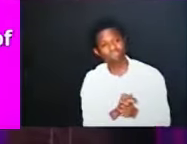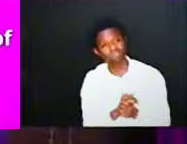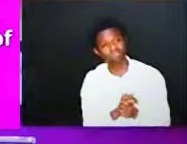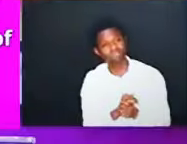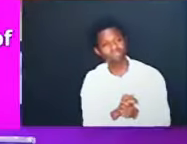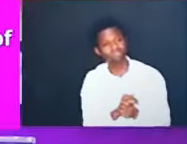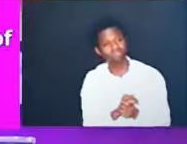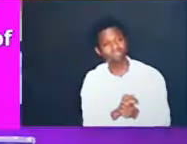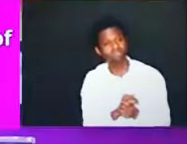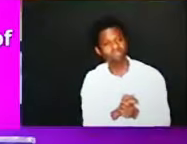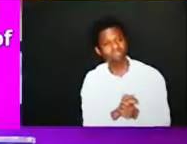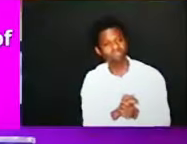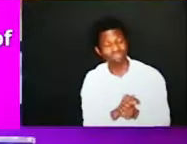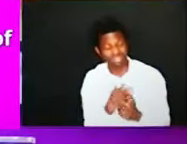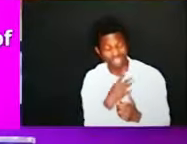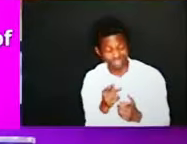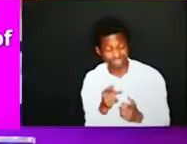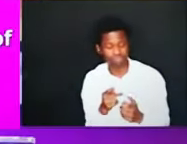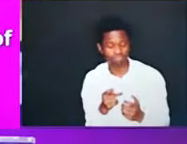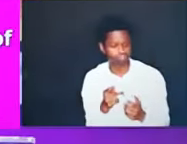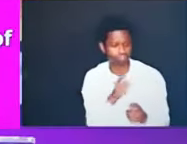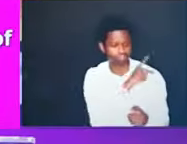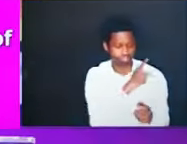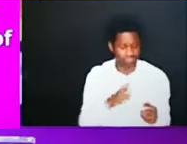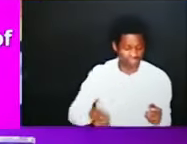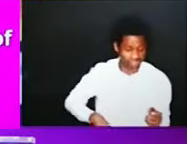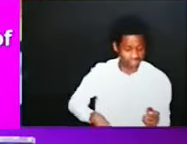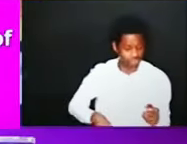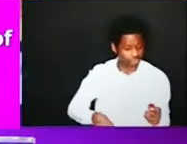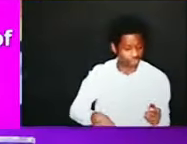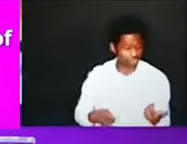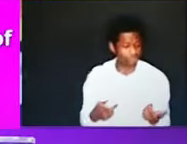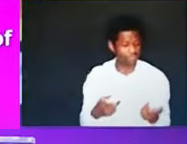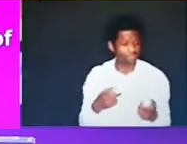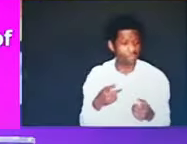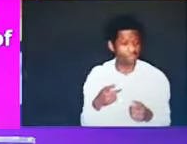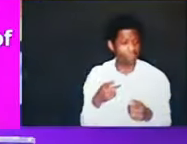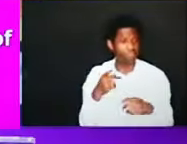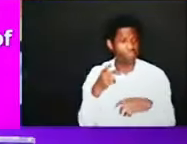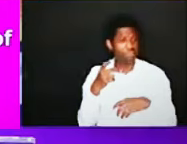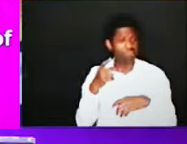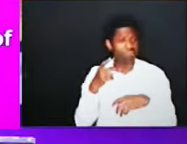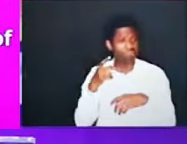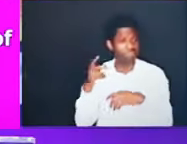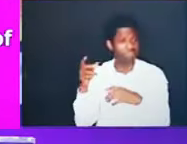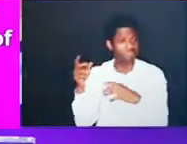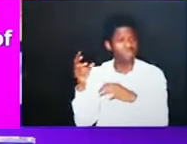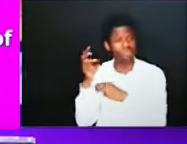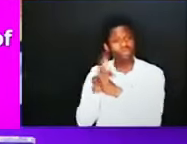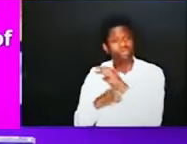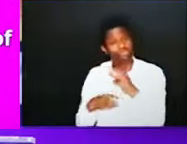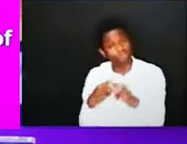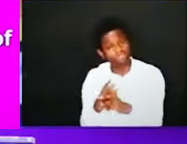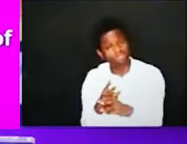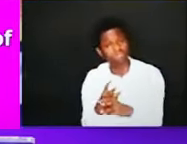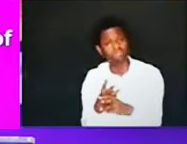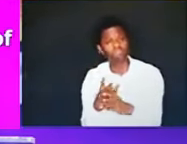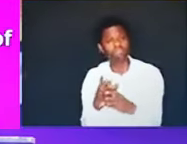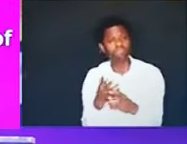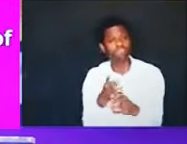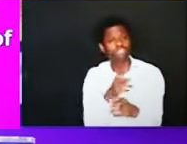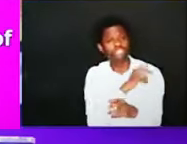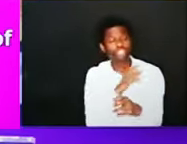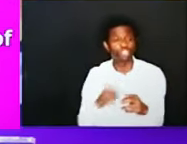and of the rulers of the kingdom of the air the spirit who is now at work in those who are